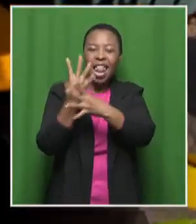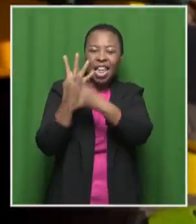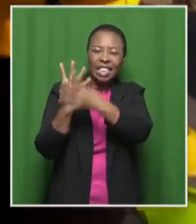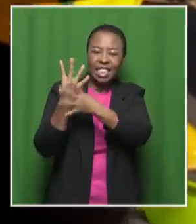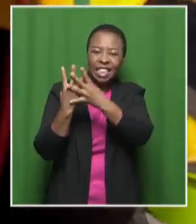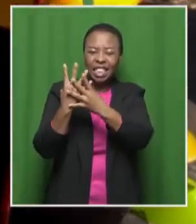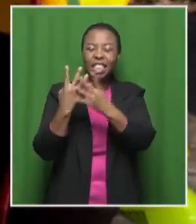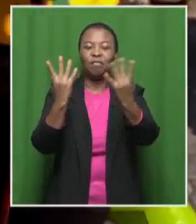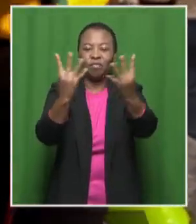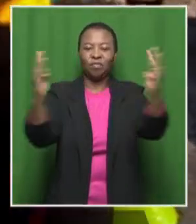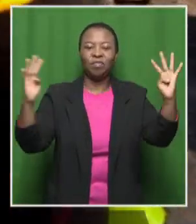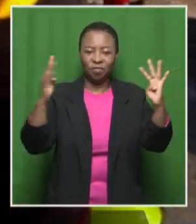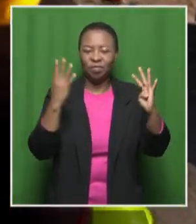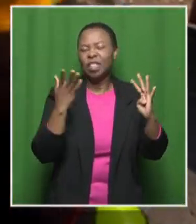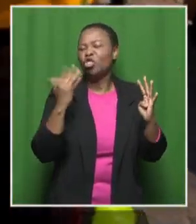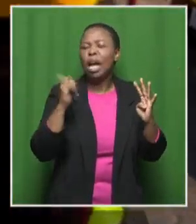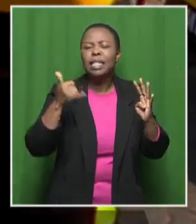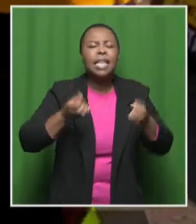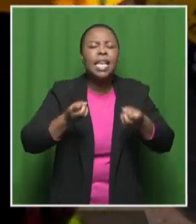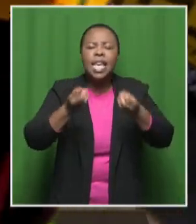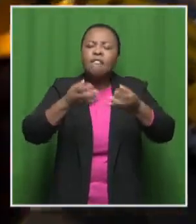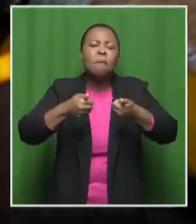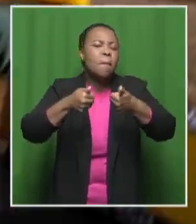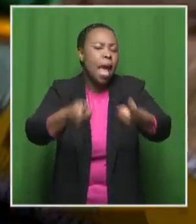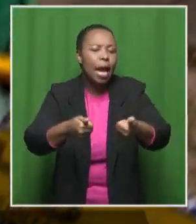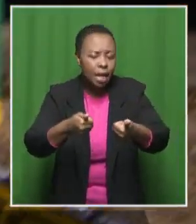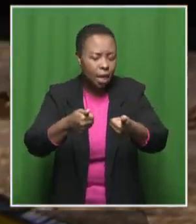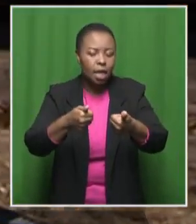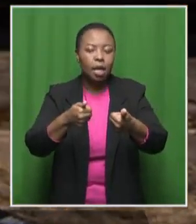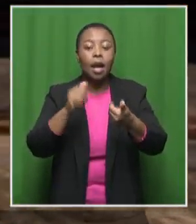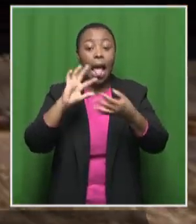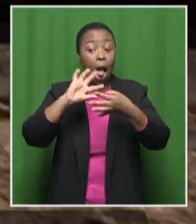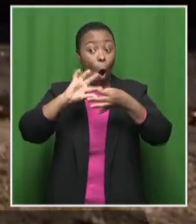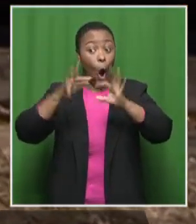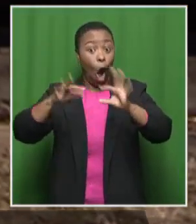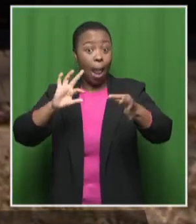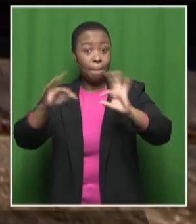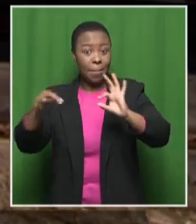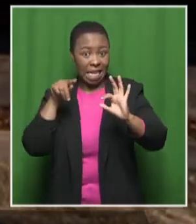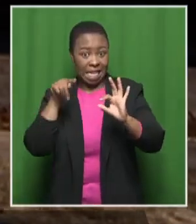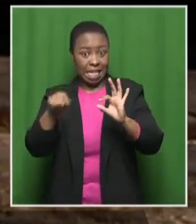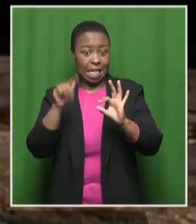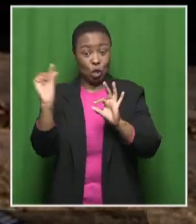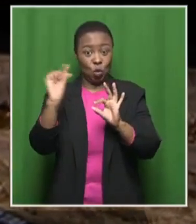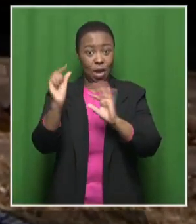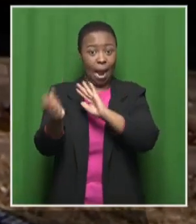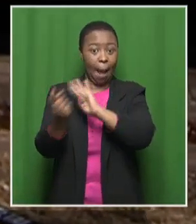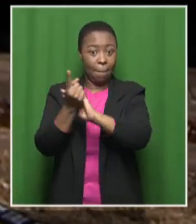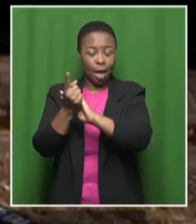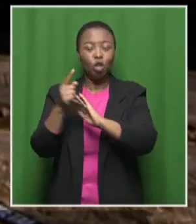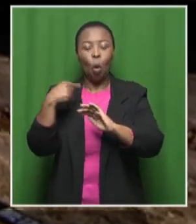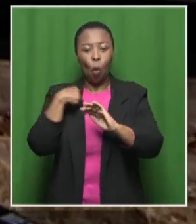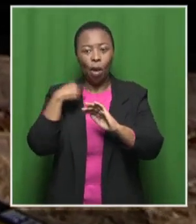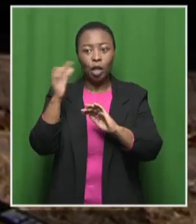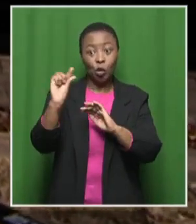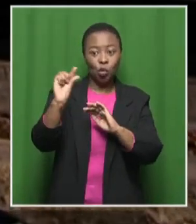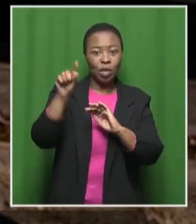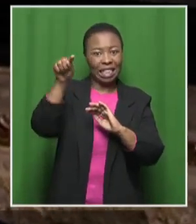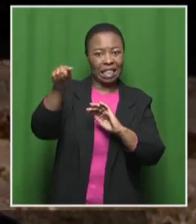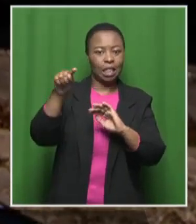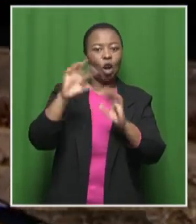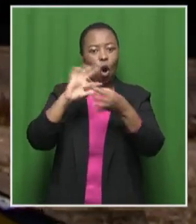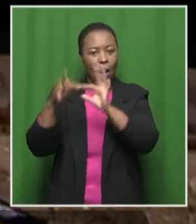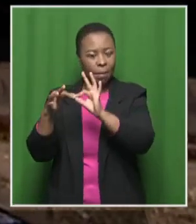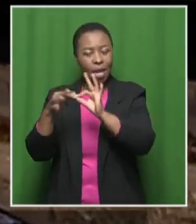just really about giving back and saying the Olympics are coming up. As Morning Live, we are on the road to the Olympics. Here today,